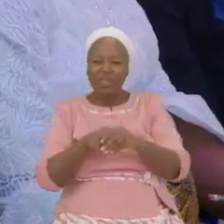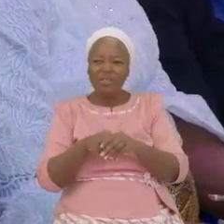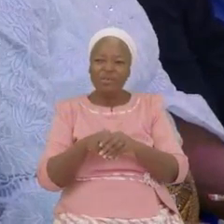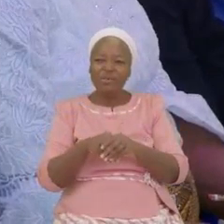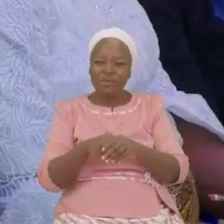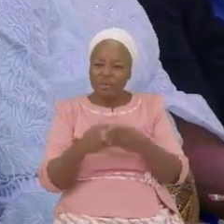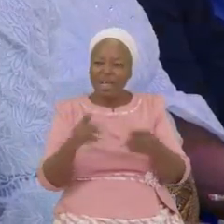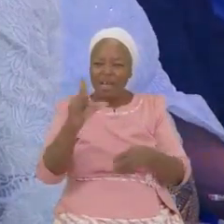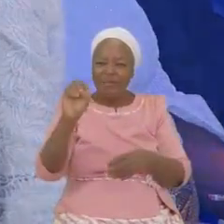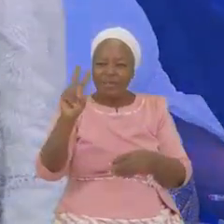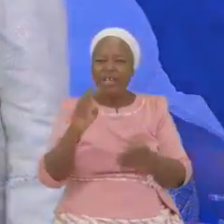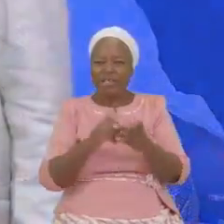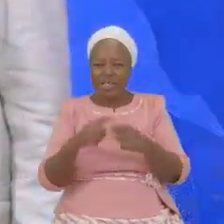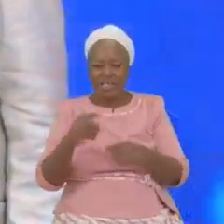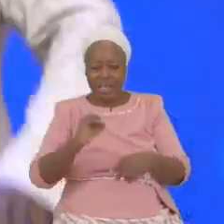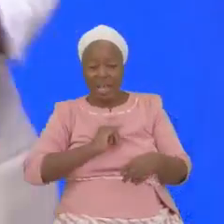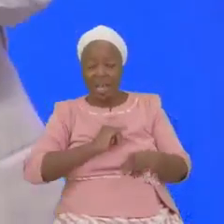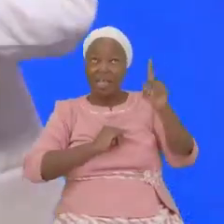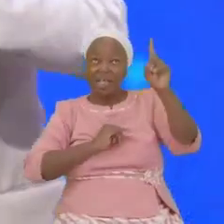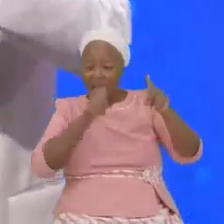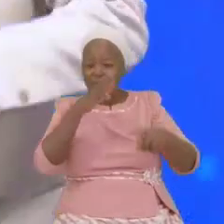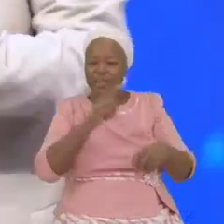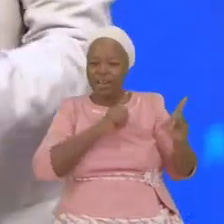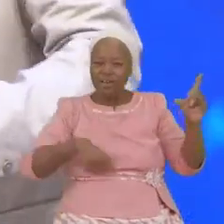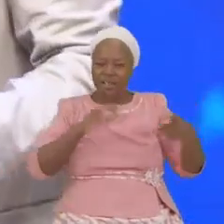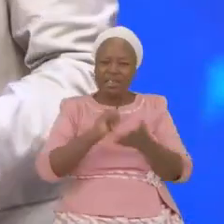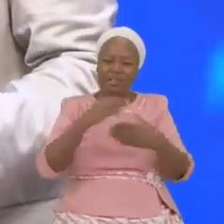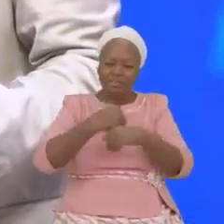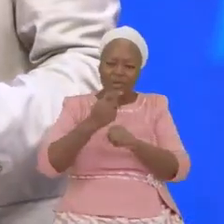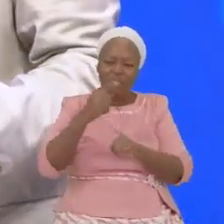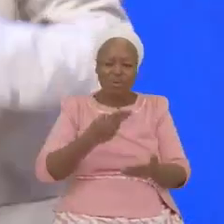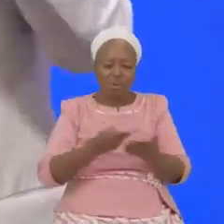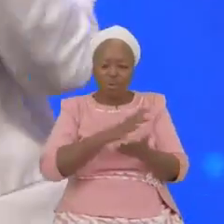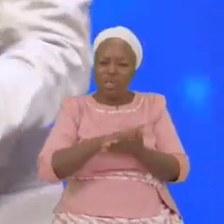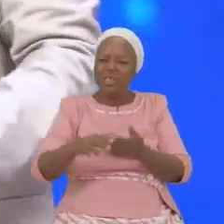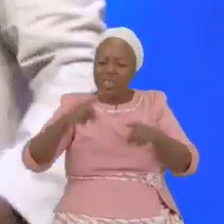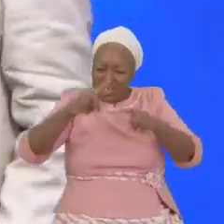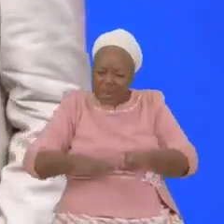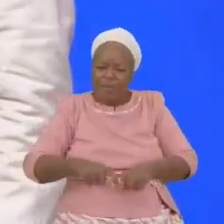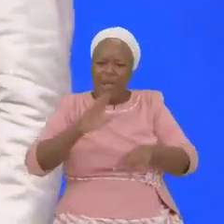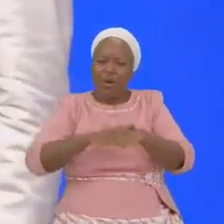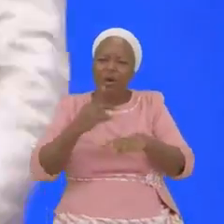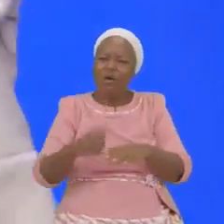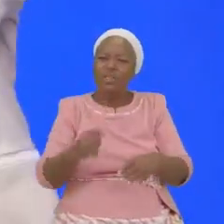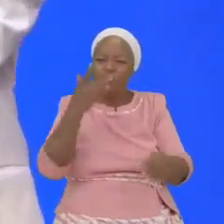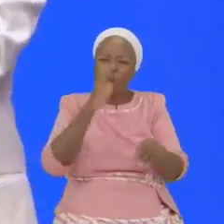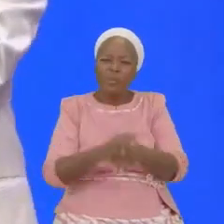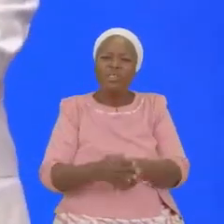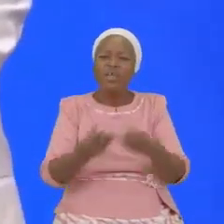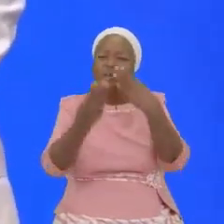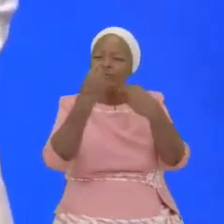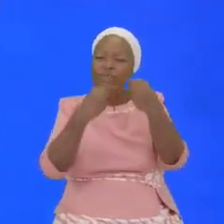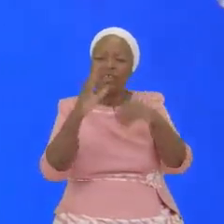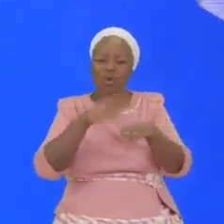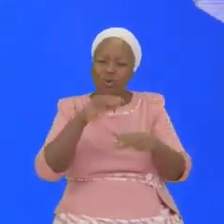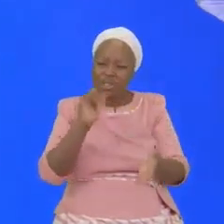I'm coming to Leviticus, I'm the Lord that makes you holy. Depend on the promises, feed on the promises. And